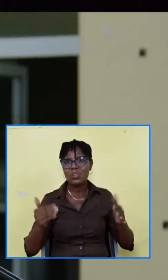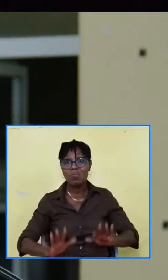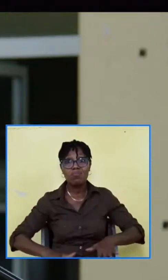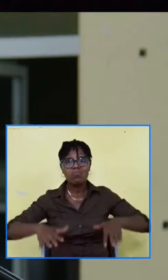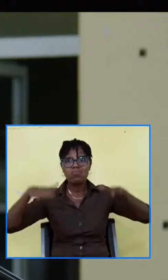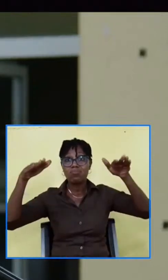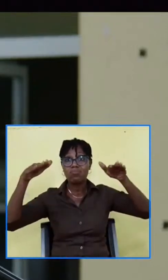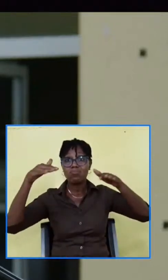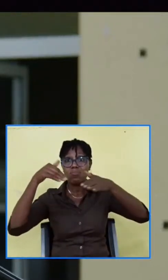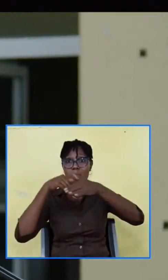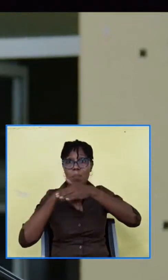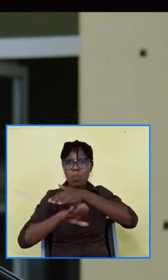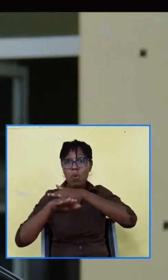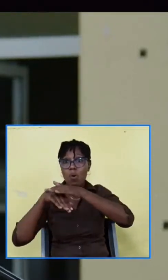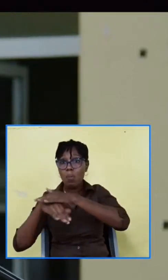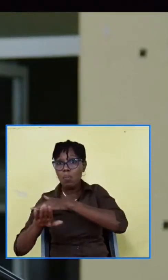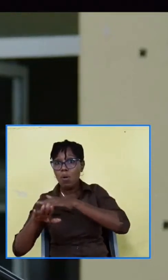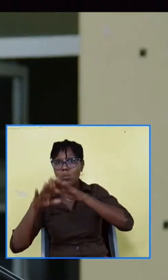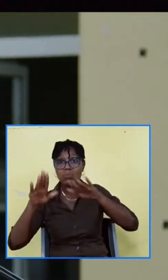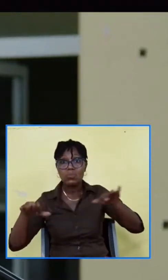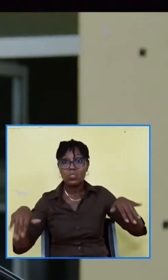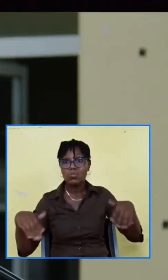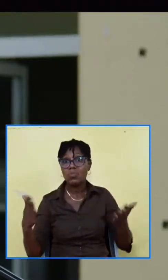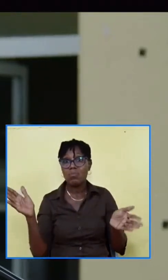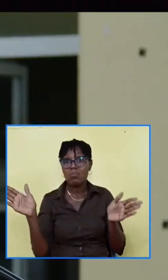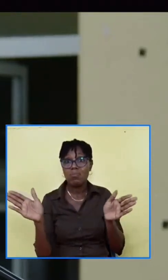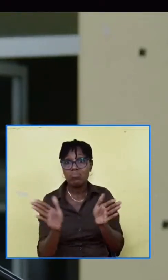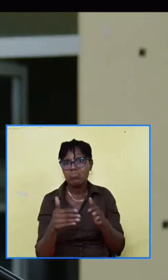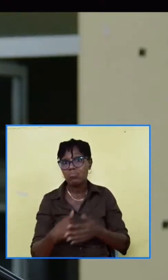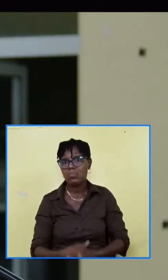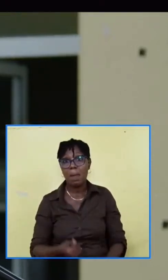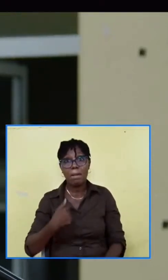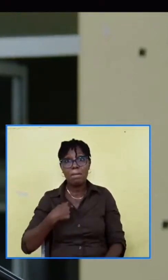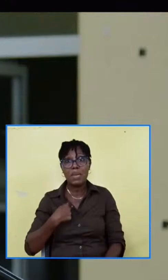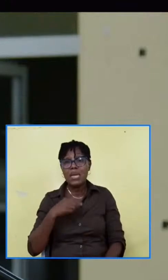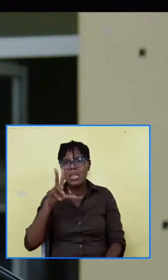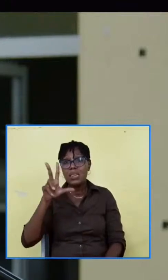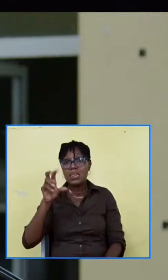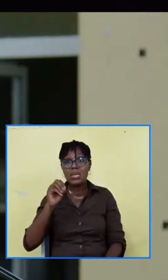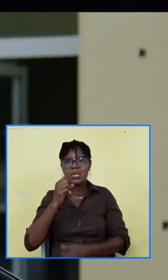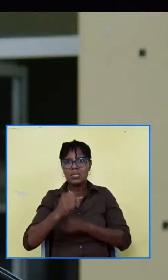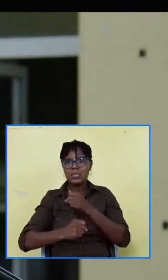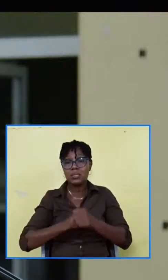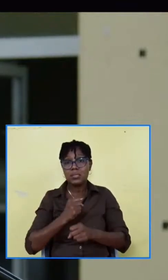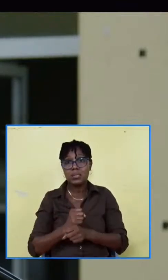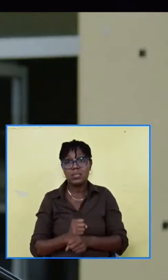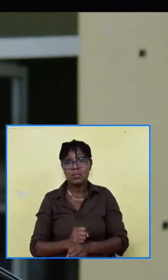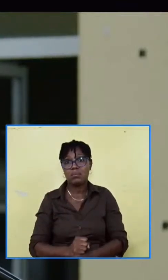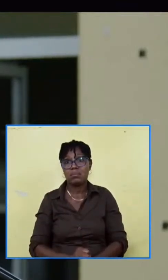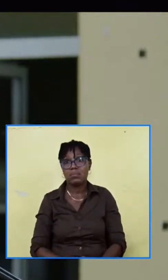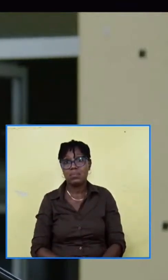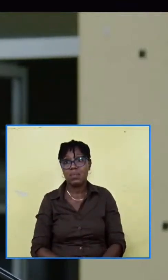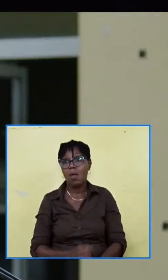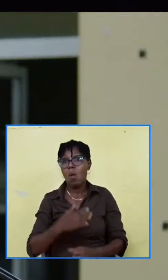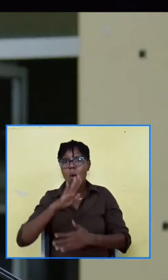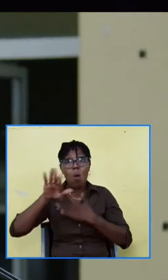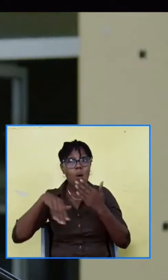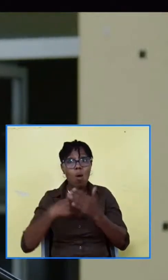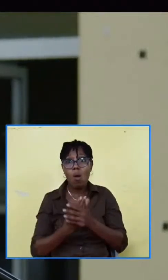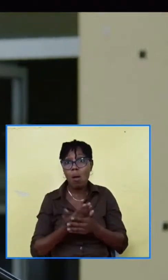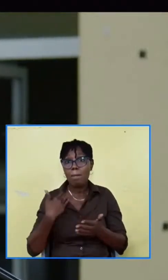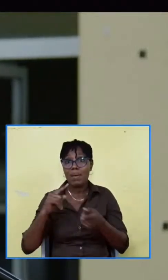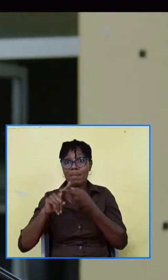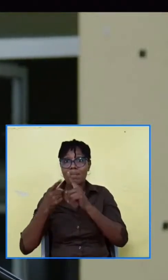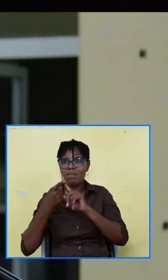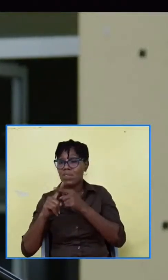see it from my personal experience. I'm 30 years old. All my friends are around 30 years old. One of my friends has children. So what